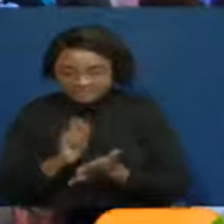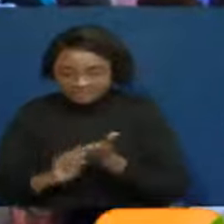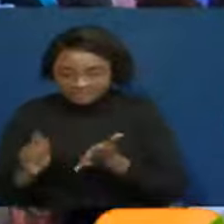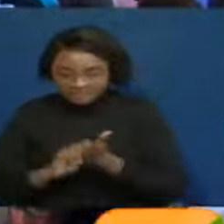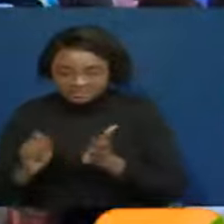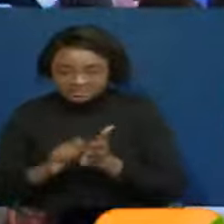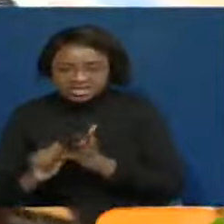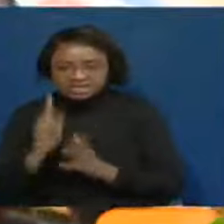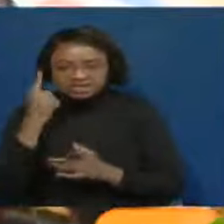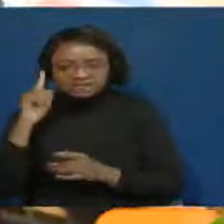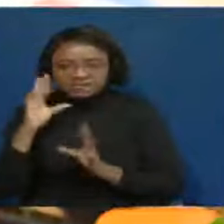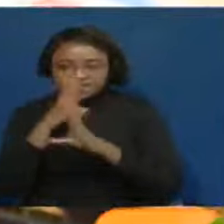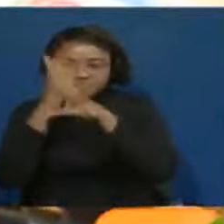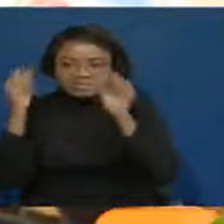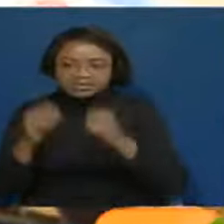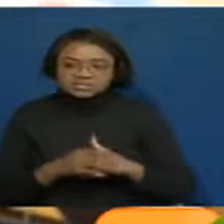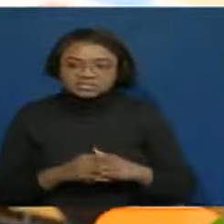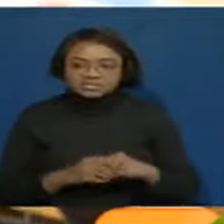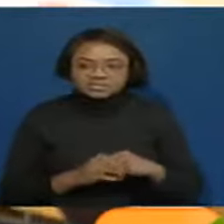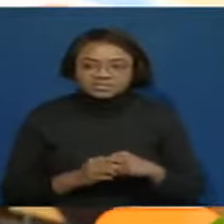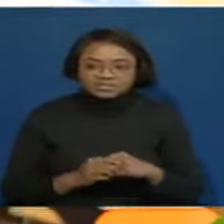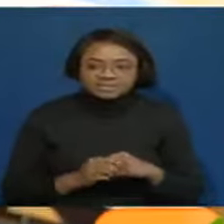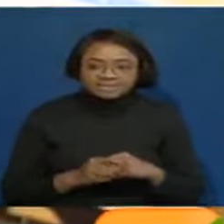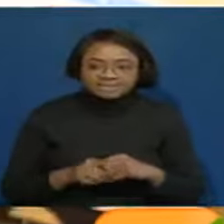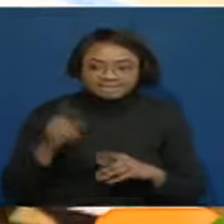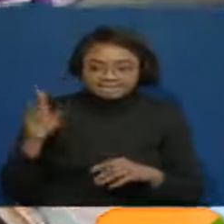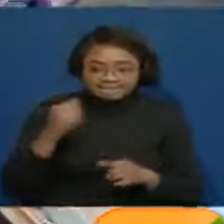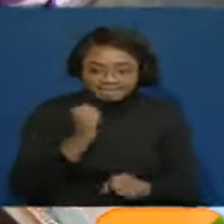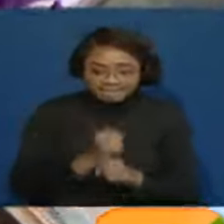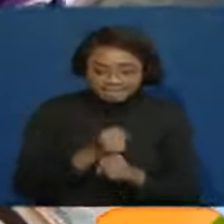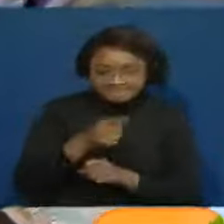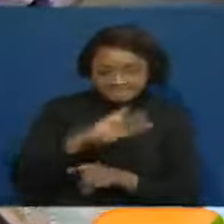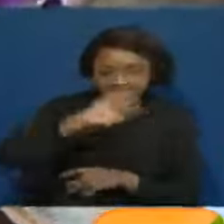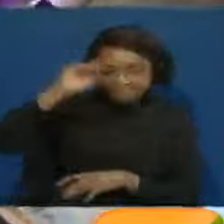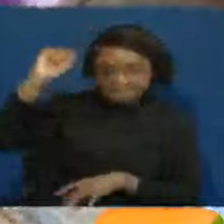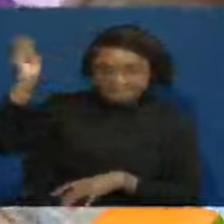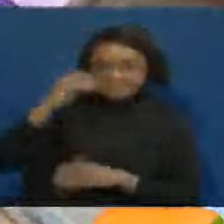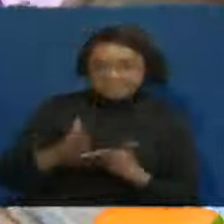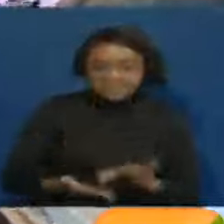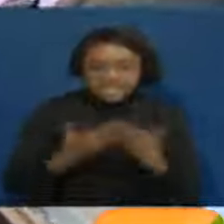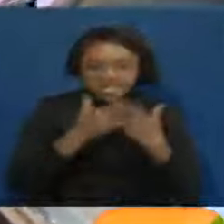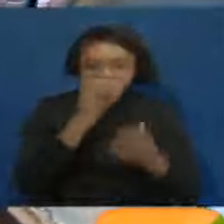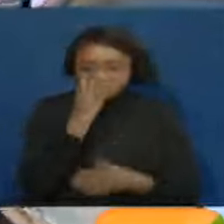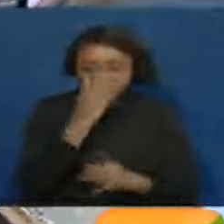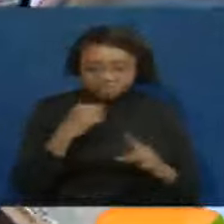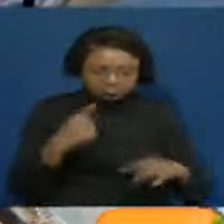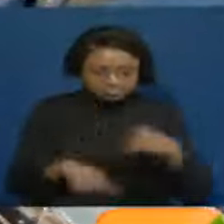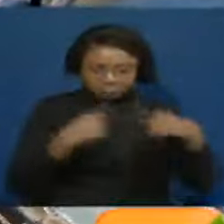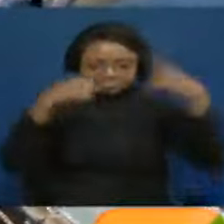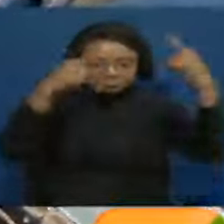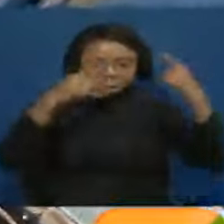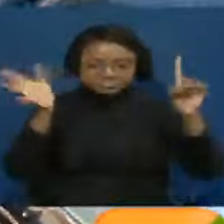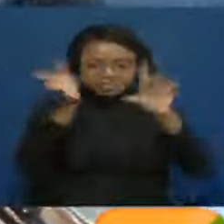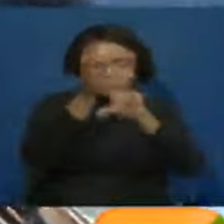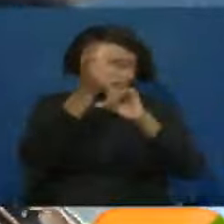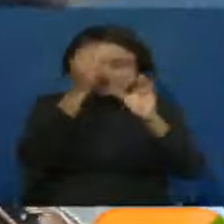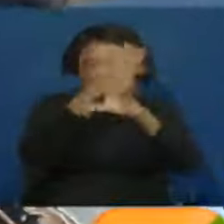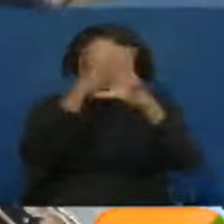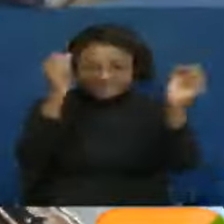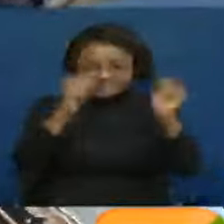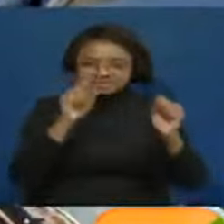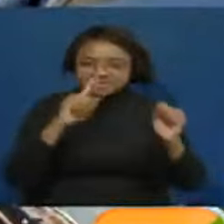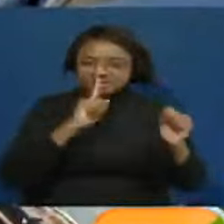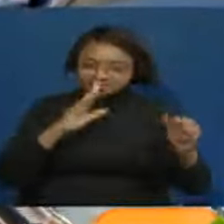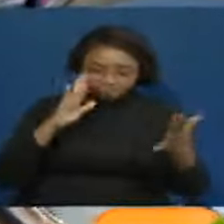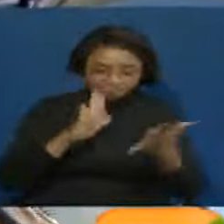Gachagua, who latched on to the Mount Kenya region votes that he said helped propel Ruto to the presidency, vowed to protect that seat at